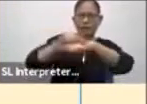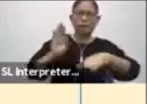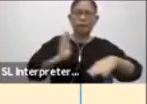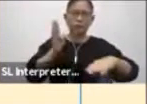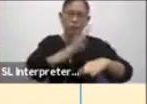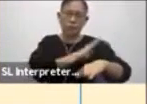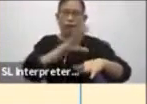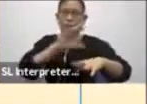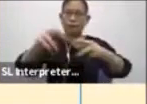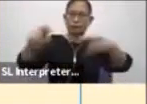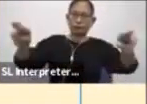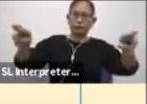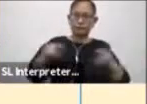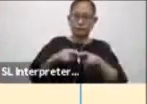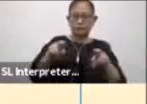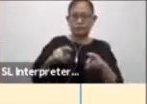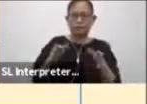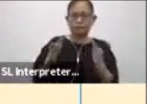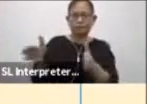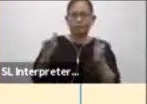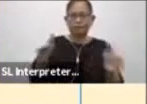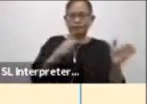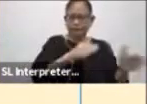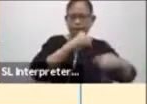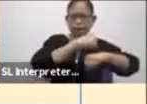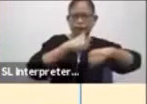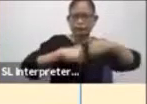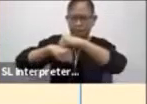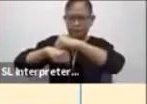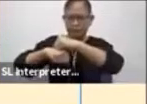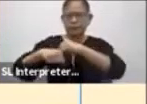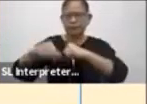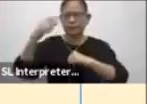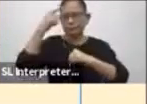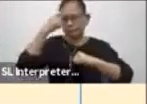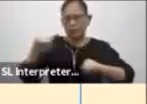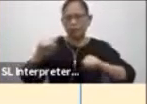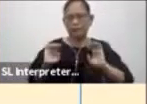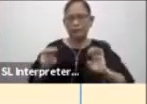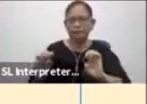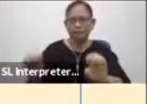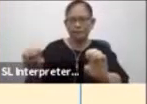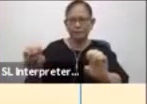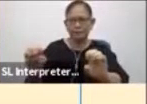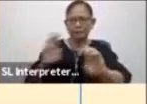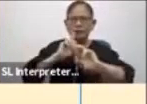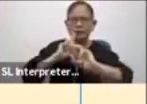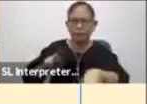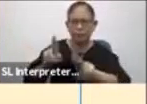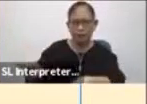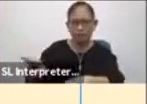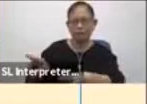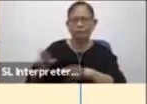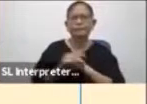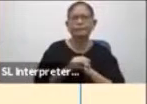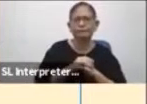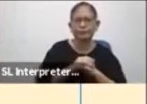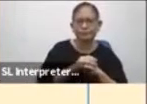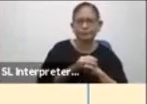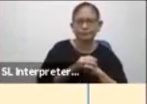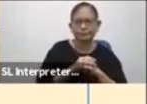regional mechanism to prevent GBV during emergency response phases.